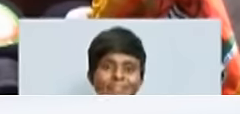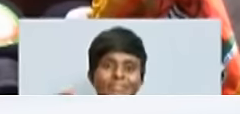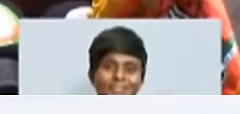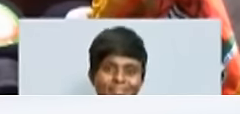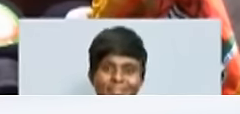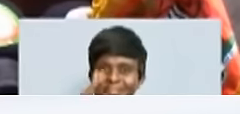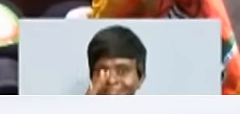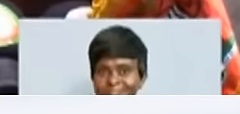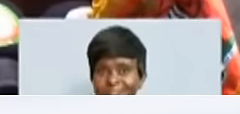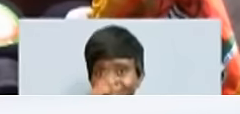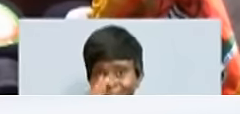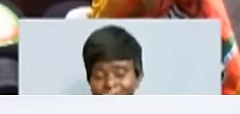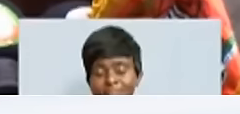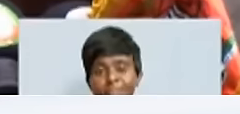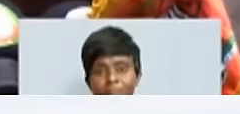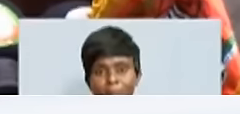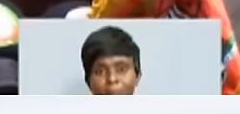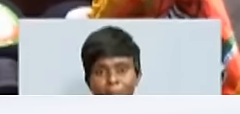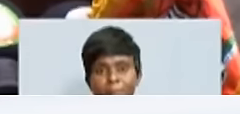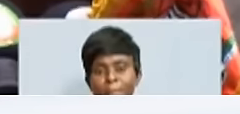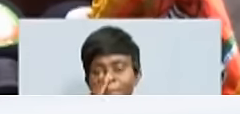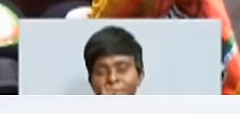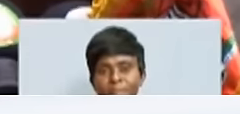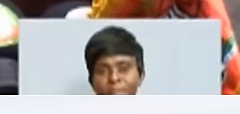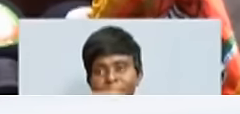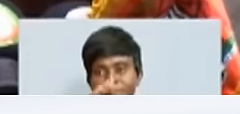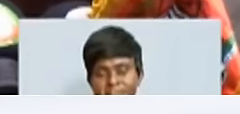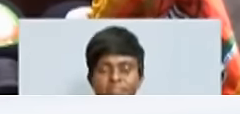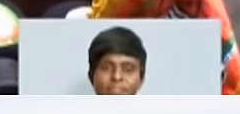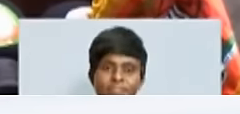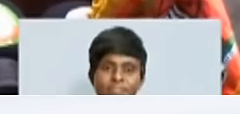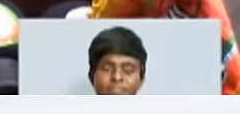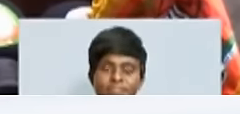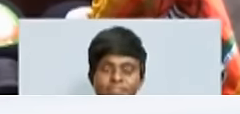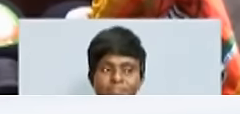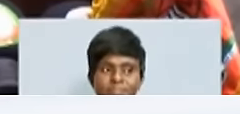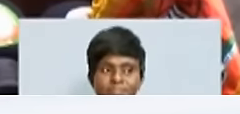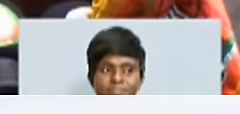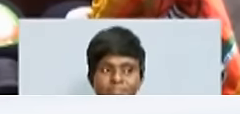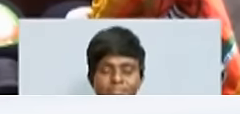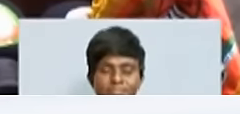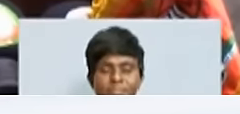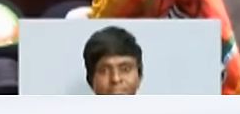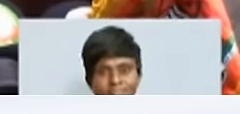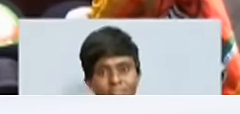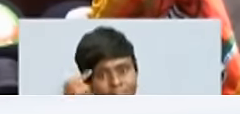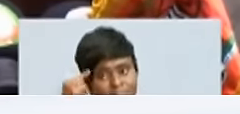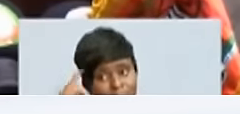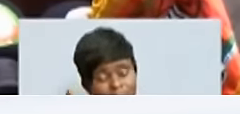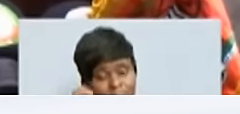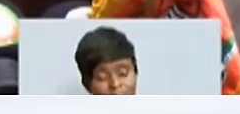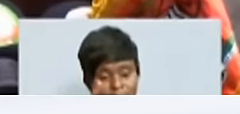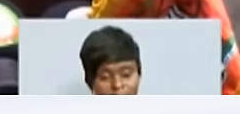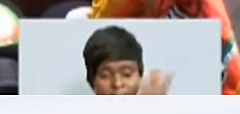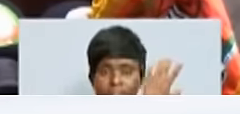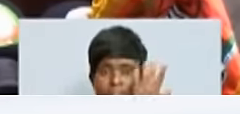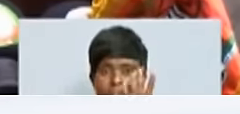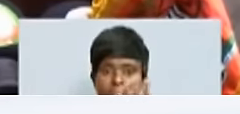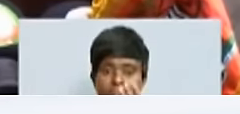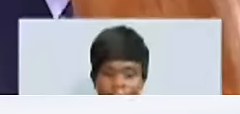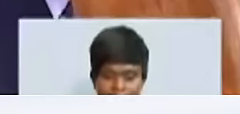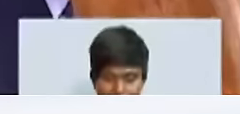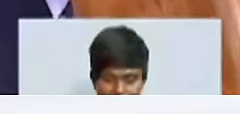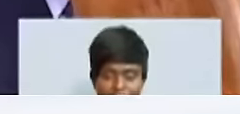Madam Speaker, The government is determined to improve the quality